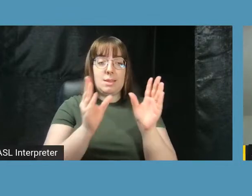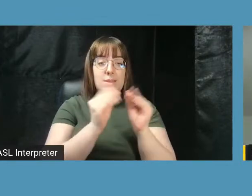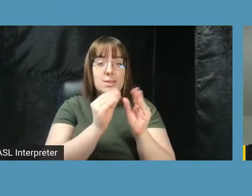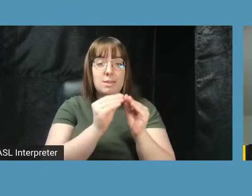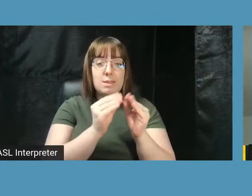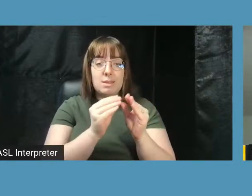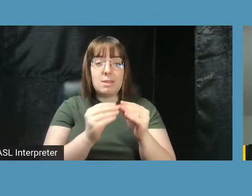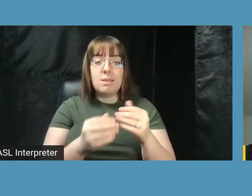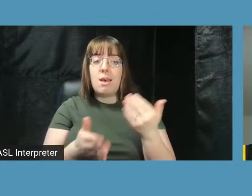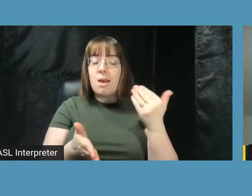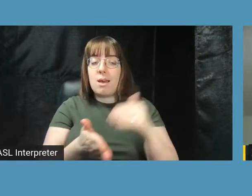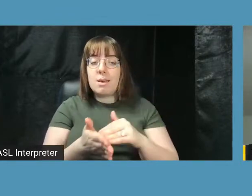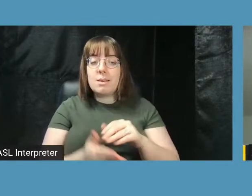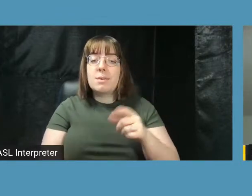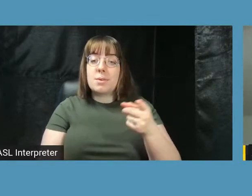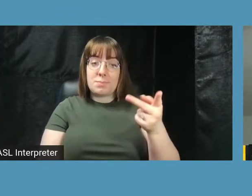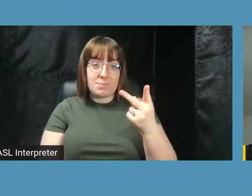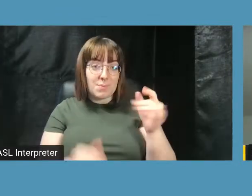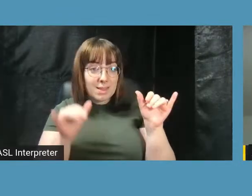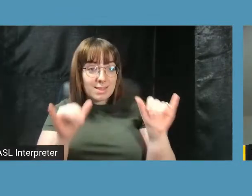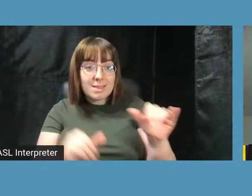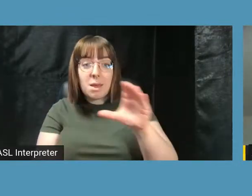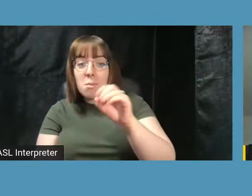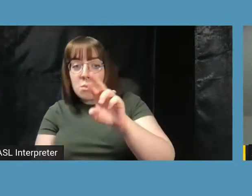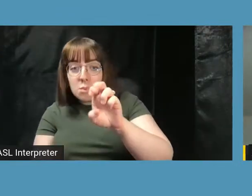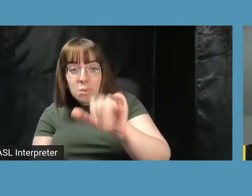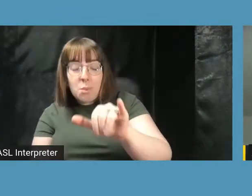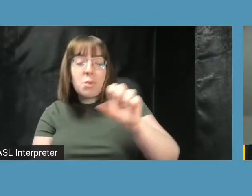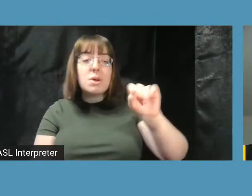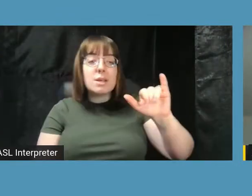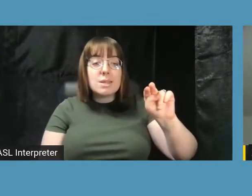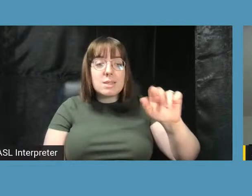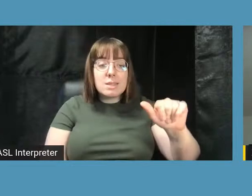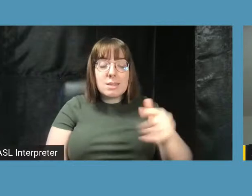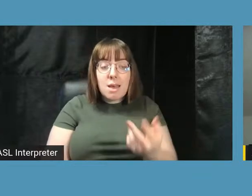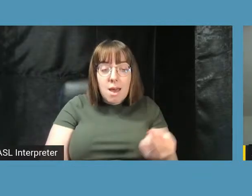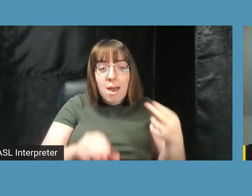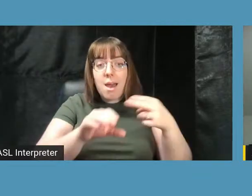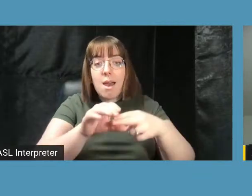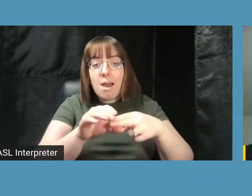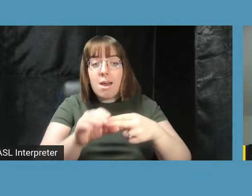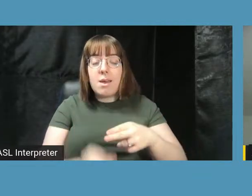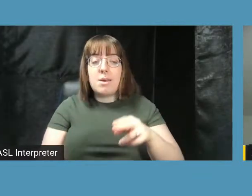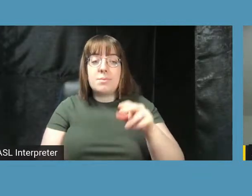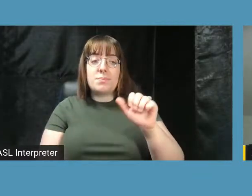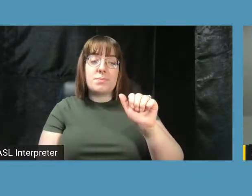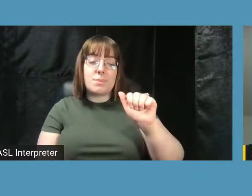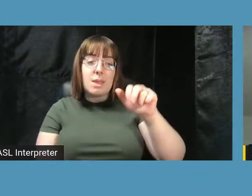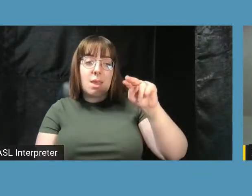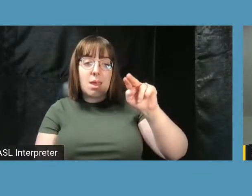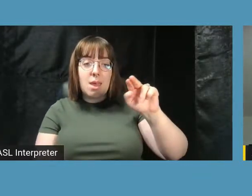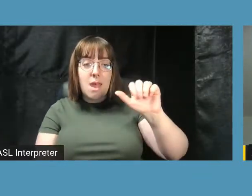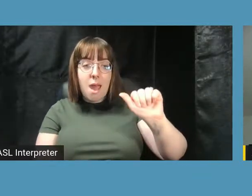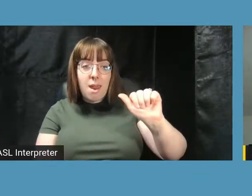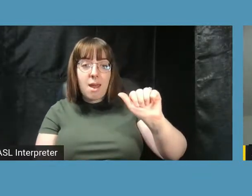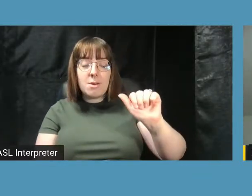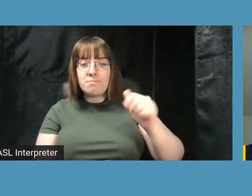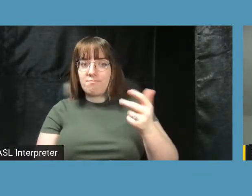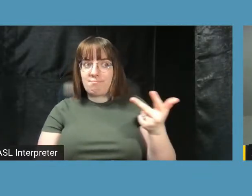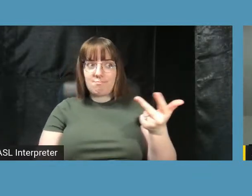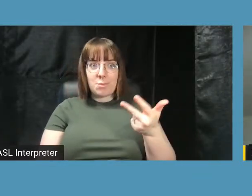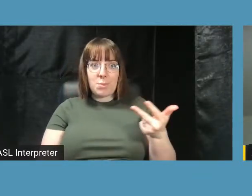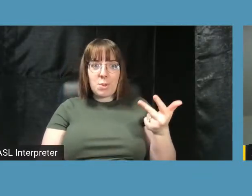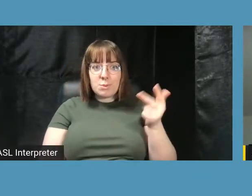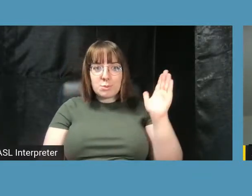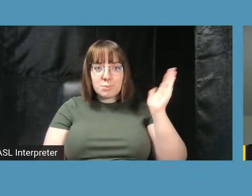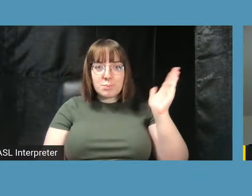presenters, Sina Bahram and Corey Timpson, who will be joined by Anna Chiaretta Lavatelli, the owner of Solid Pink Productions, who